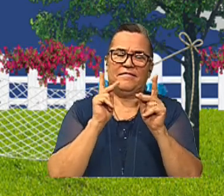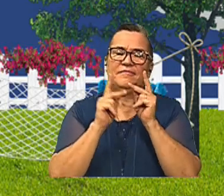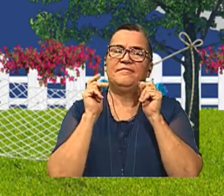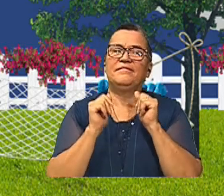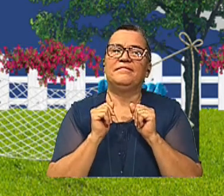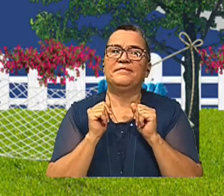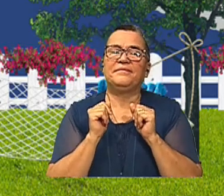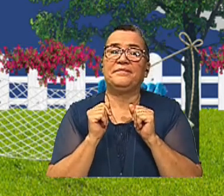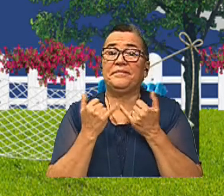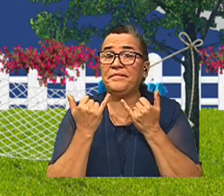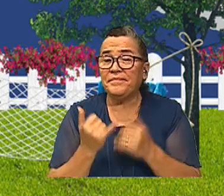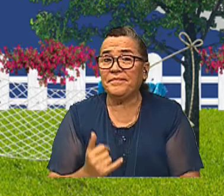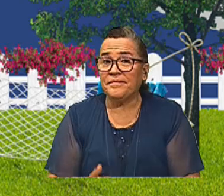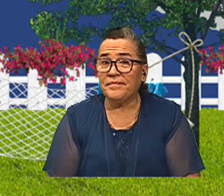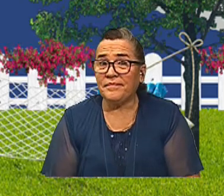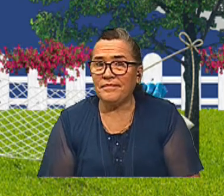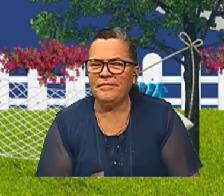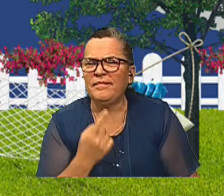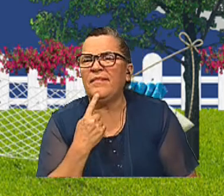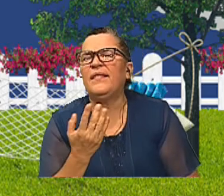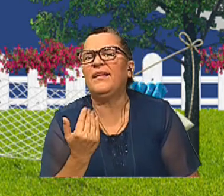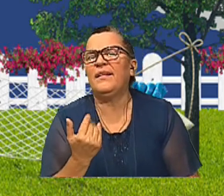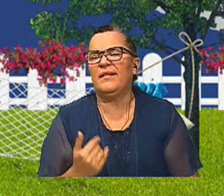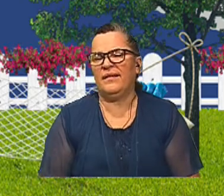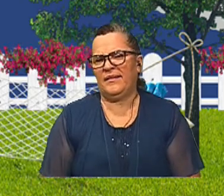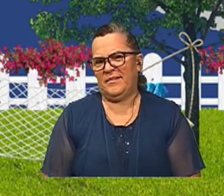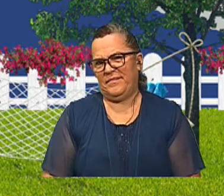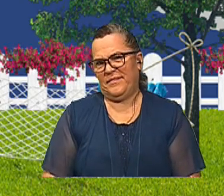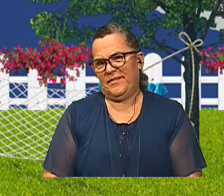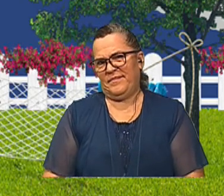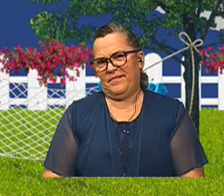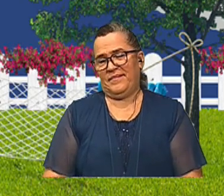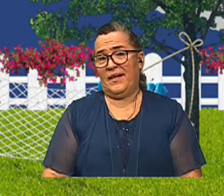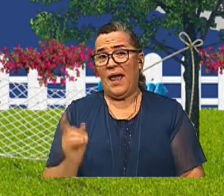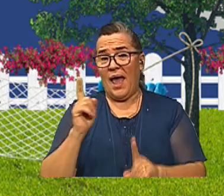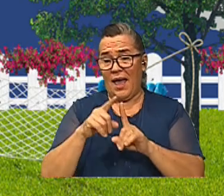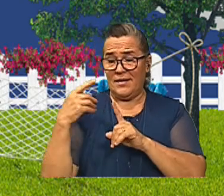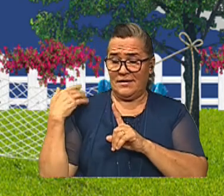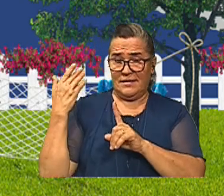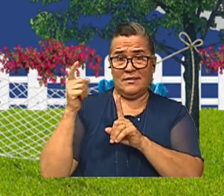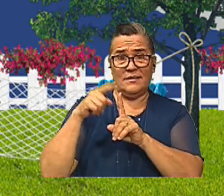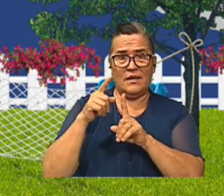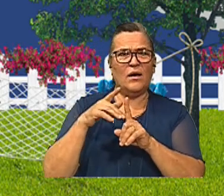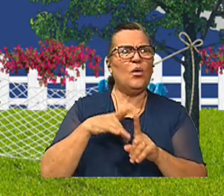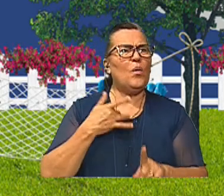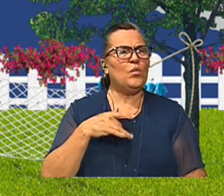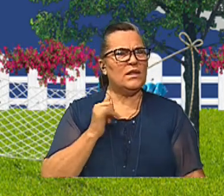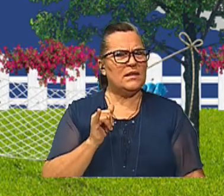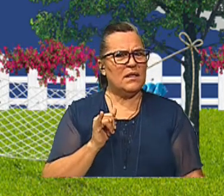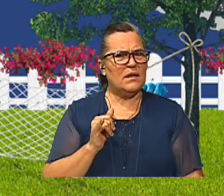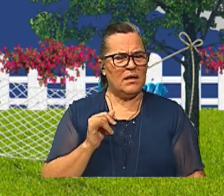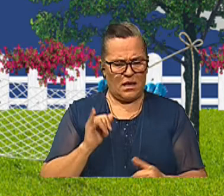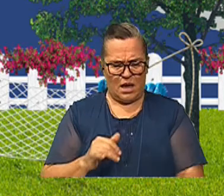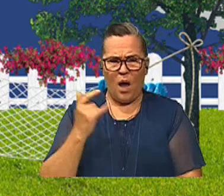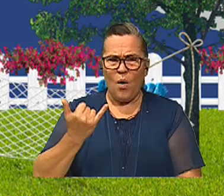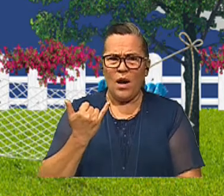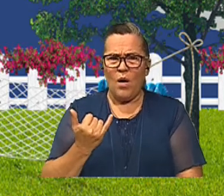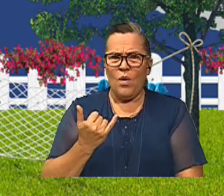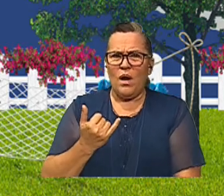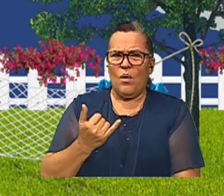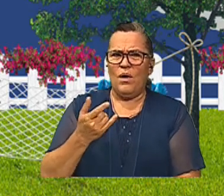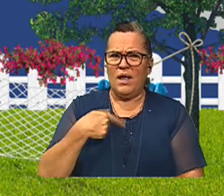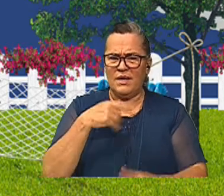Now, tell me, until this moment, how do you feel? Until this moment, until this part of the